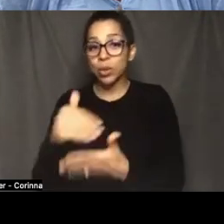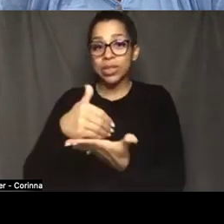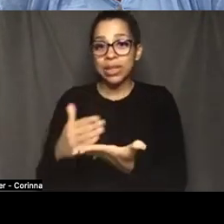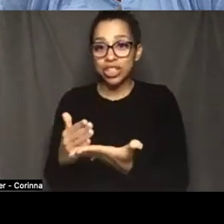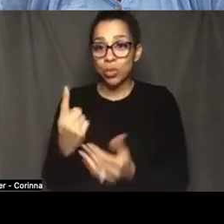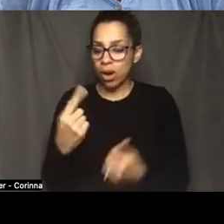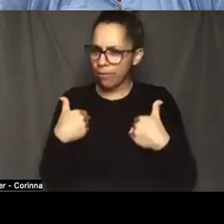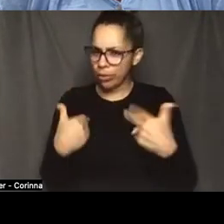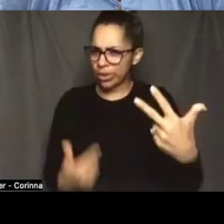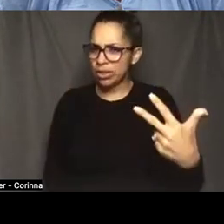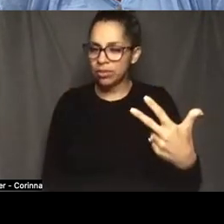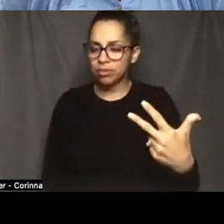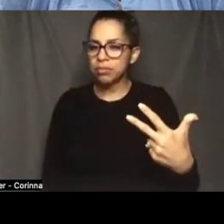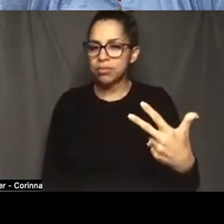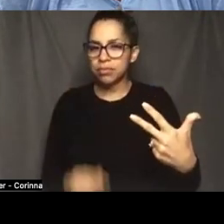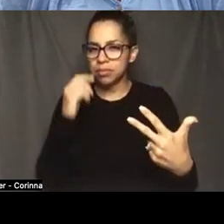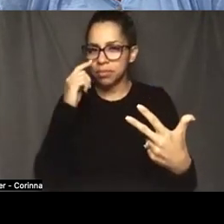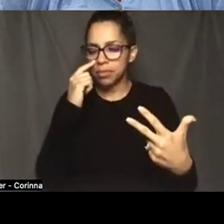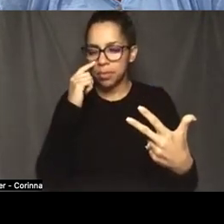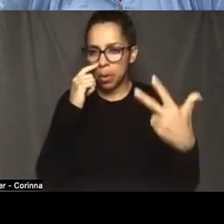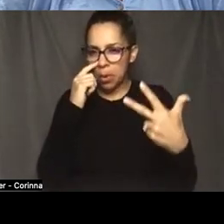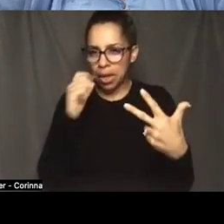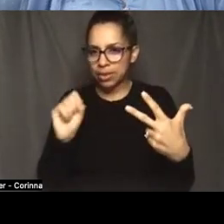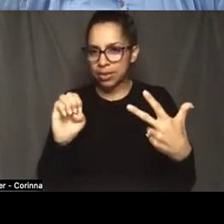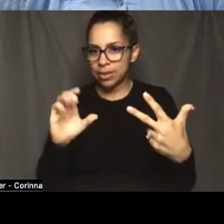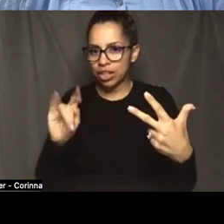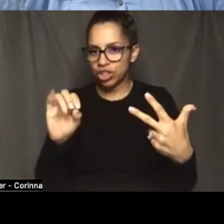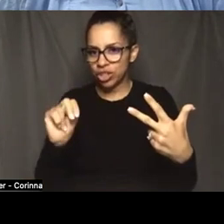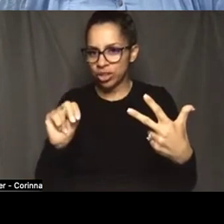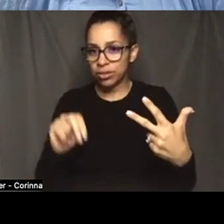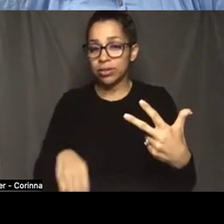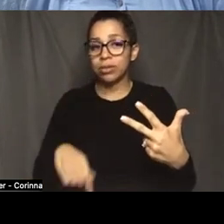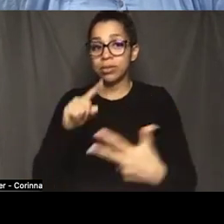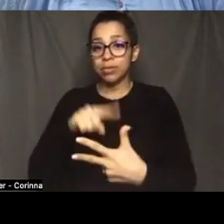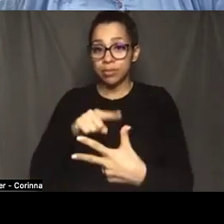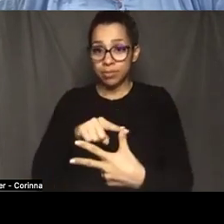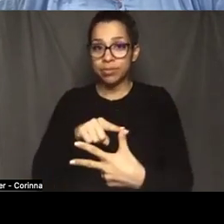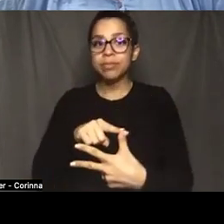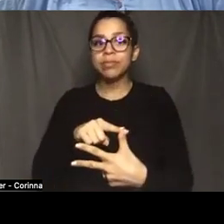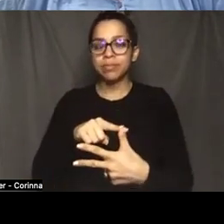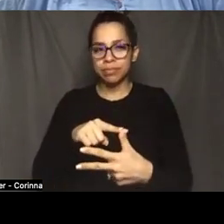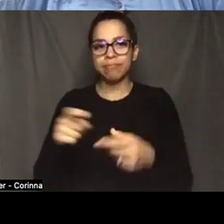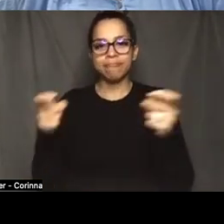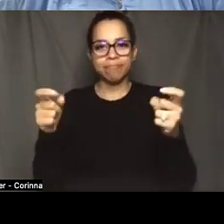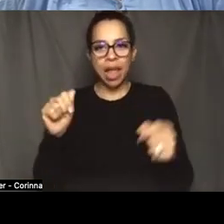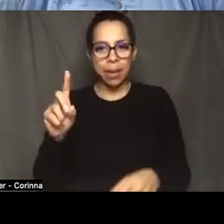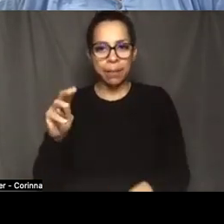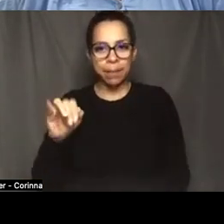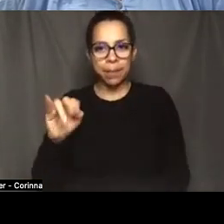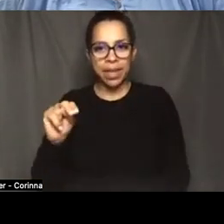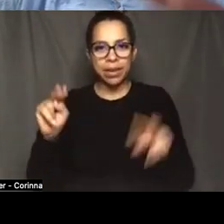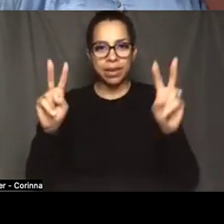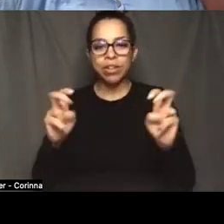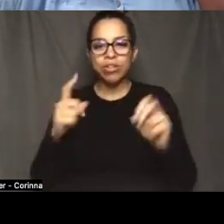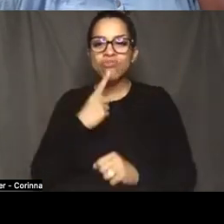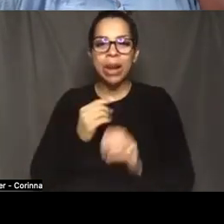3 sections to the plan. Section 1 is the administrator's red book, so it's kind of like the